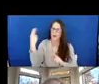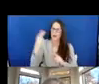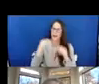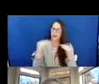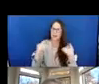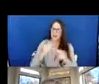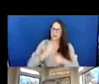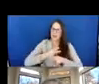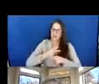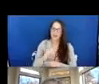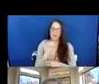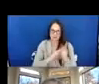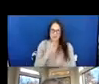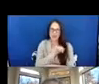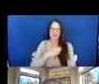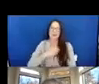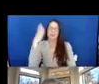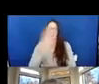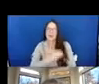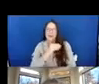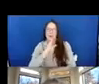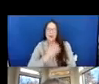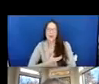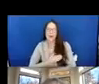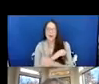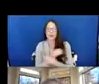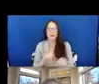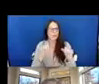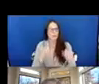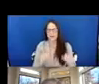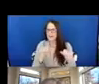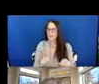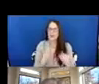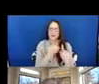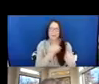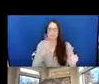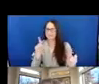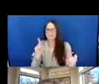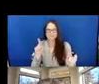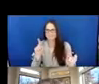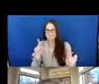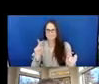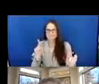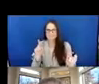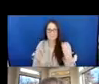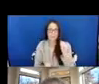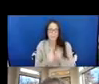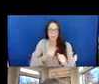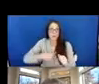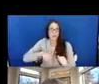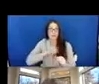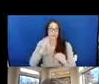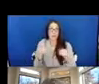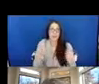daughter, uh, there's no possibility of social distancing. Most of us would perish in a matter of days if left alone.